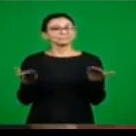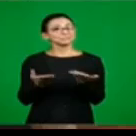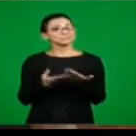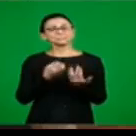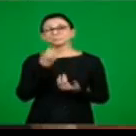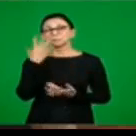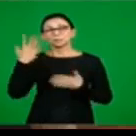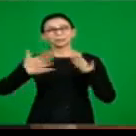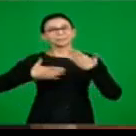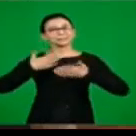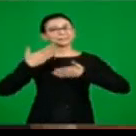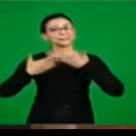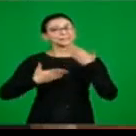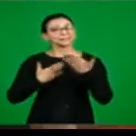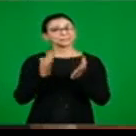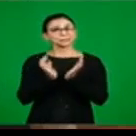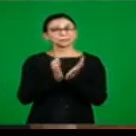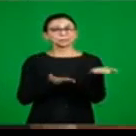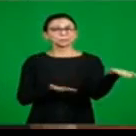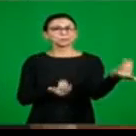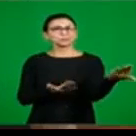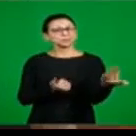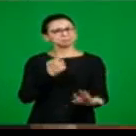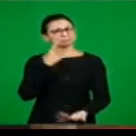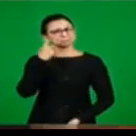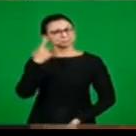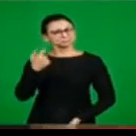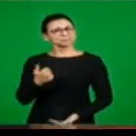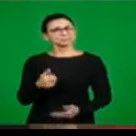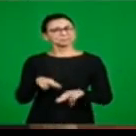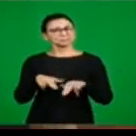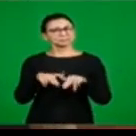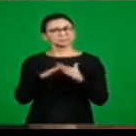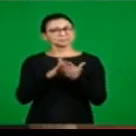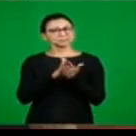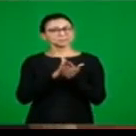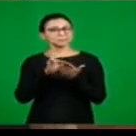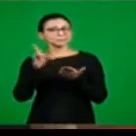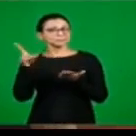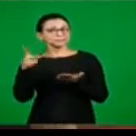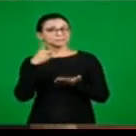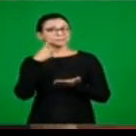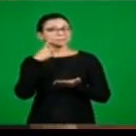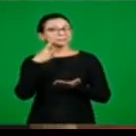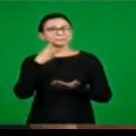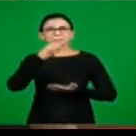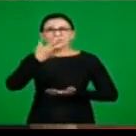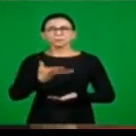the joy of seeing a group of youth being interested in the word.